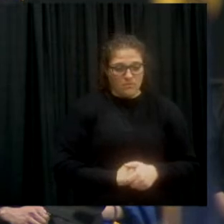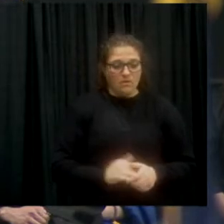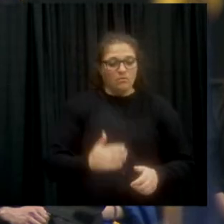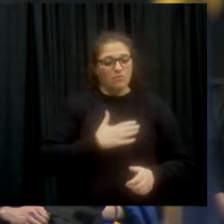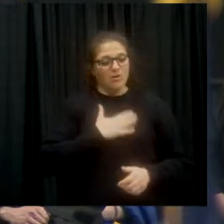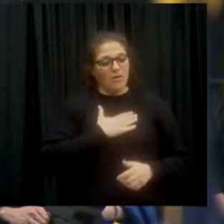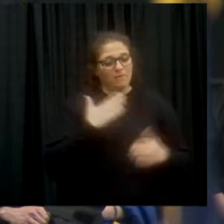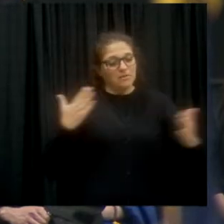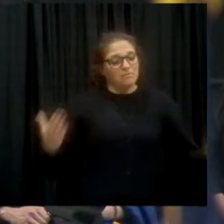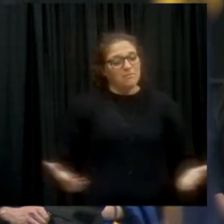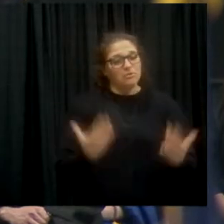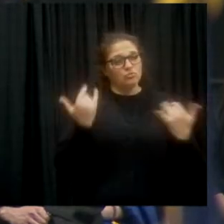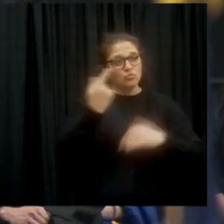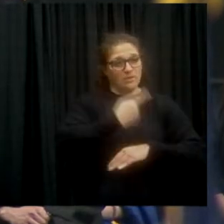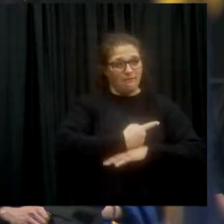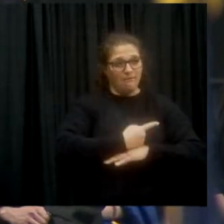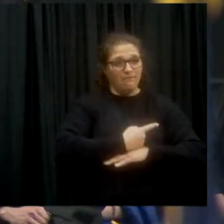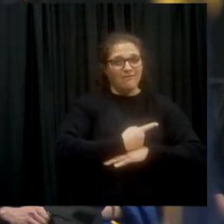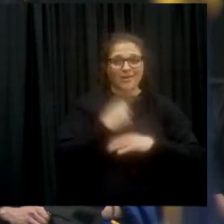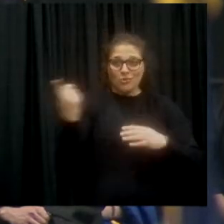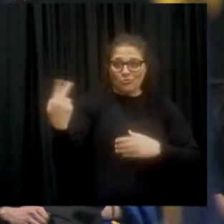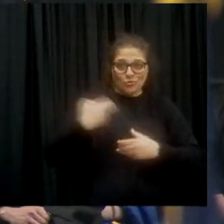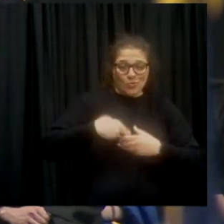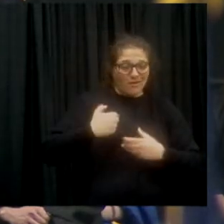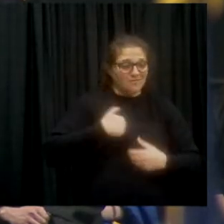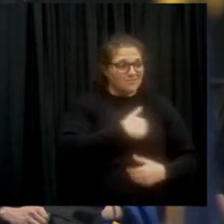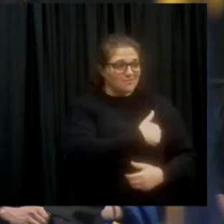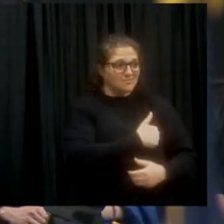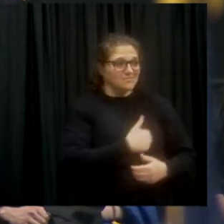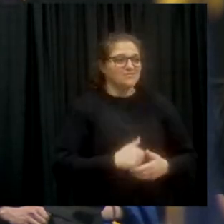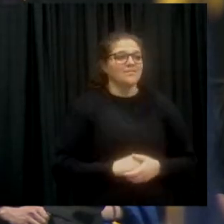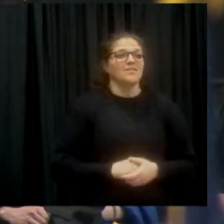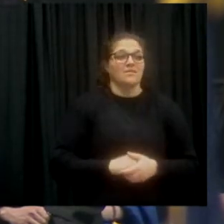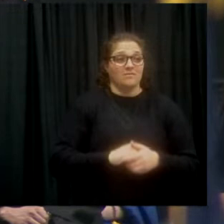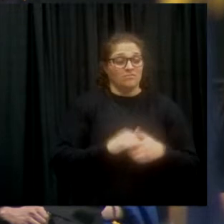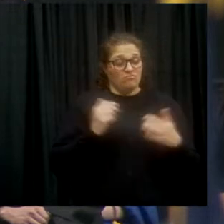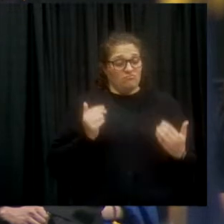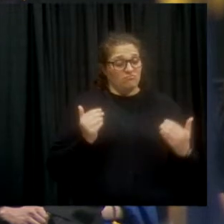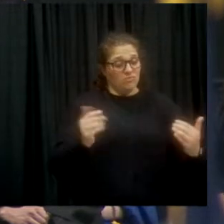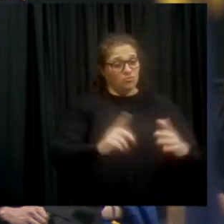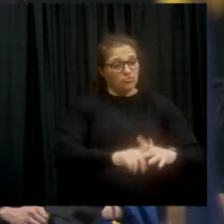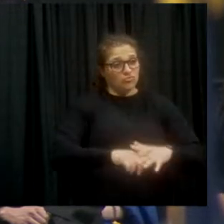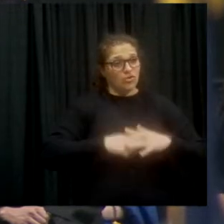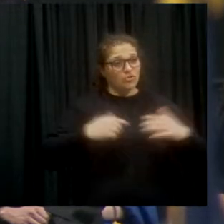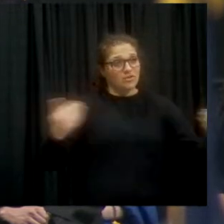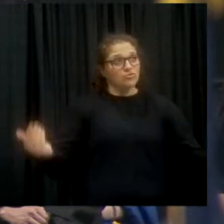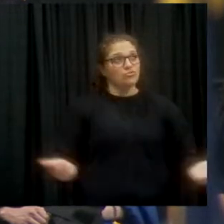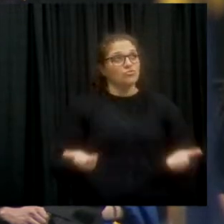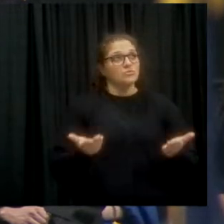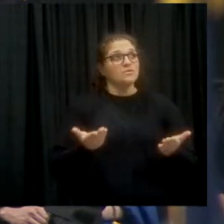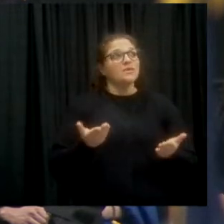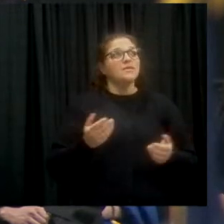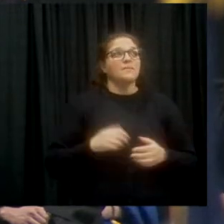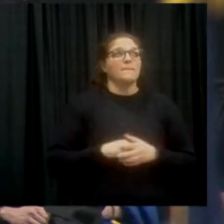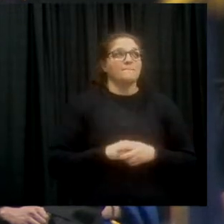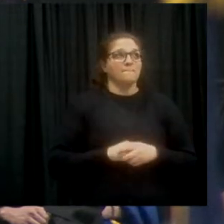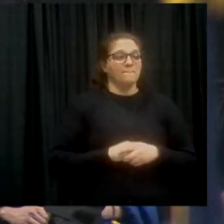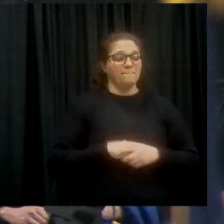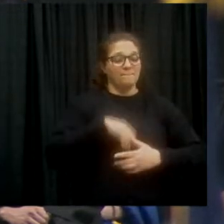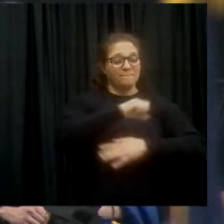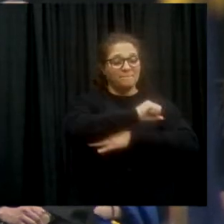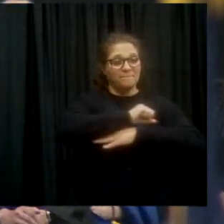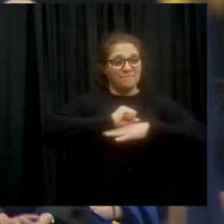so glad to be here tonight and have you join us. To begin, allow me to introduce some guests here on the